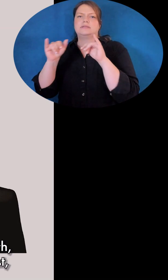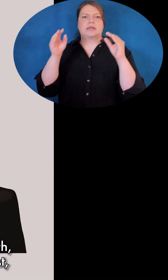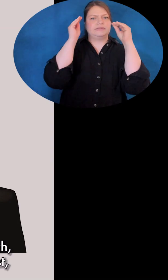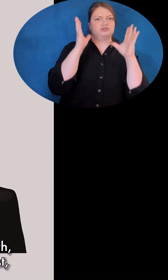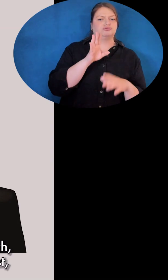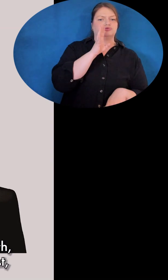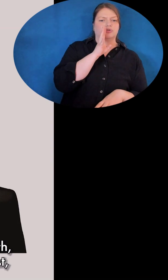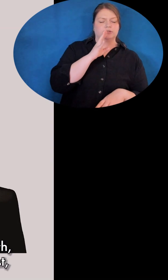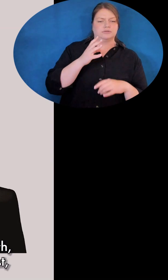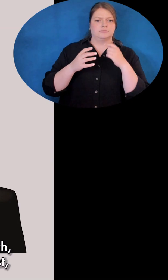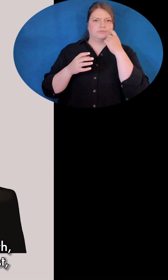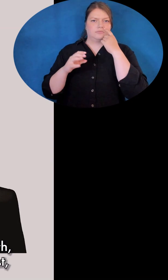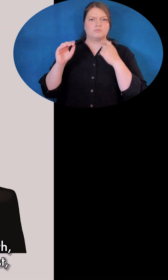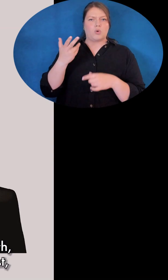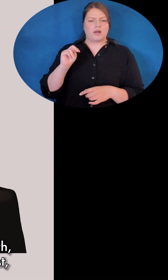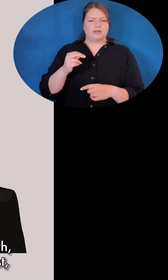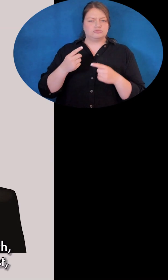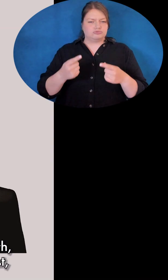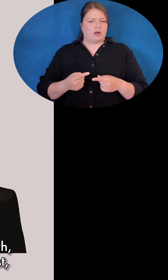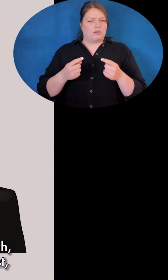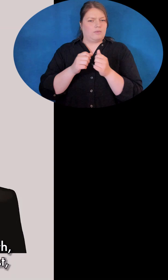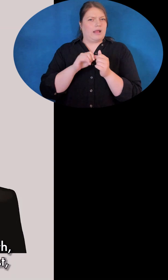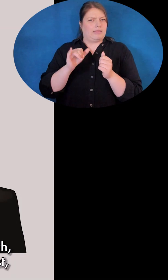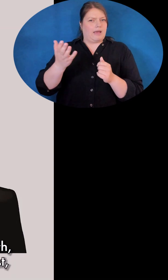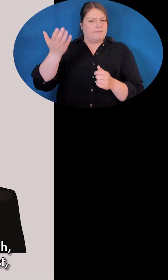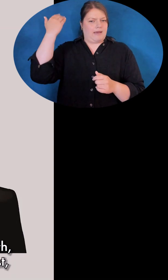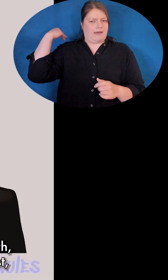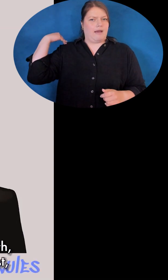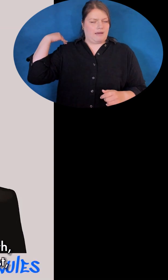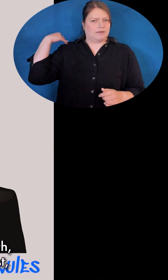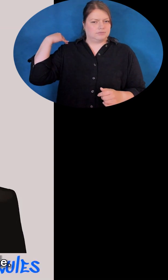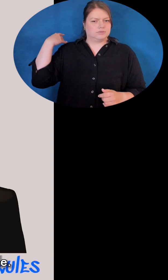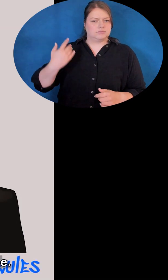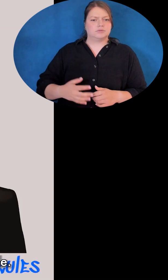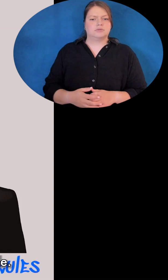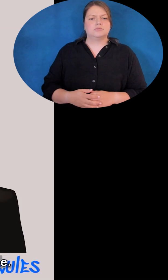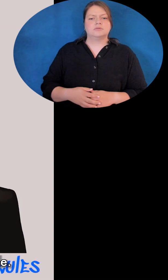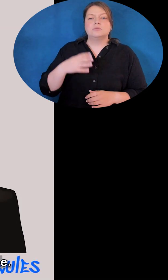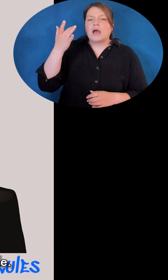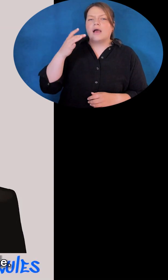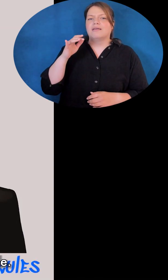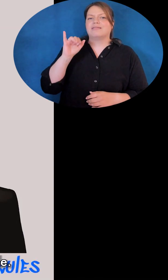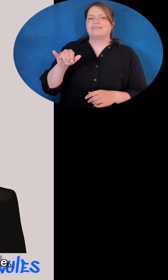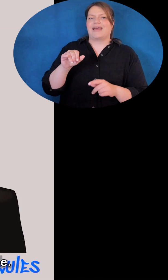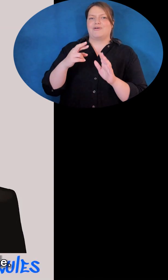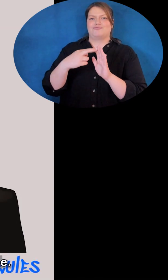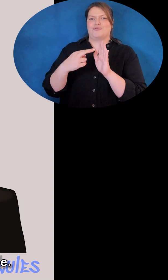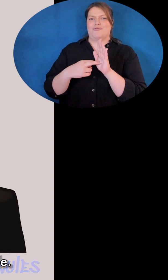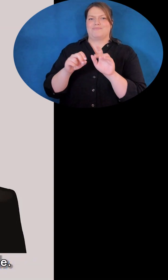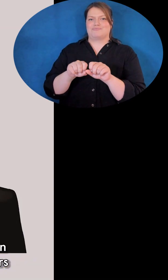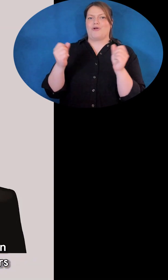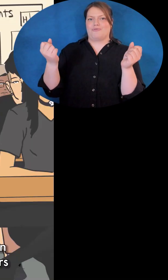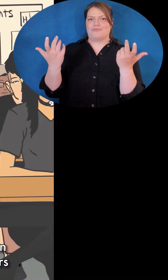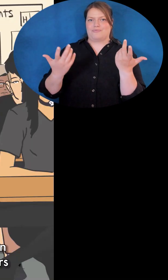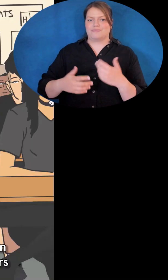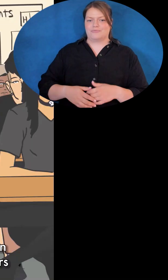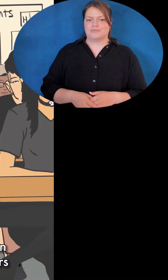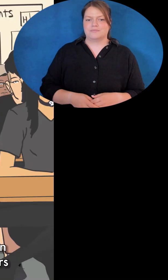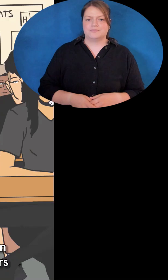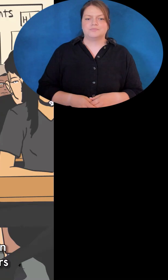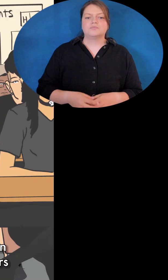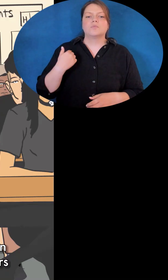talking, which Morgan often struggles with and has struggled with in the past because it's breaking a school rule. We